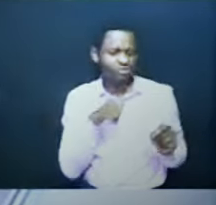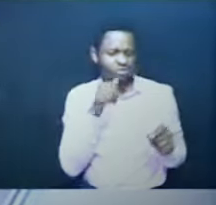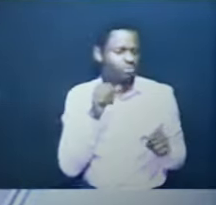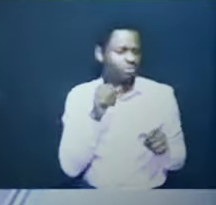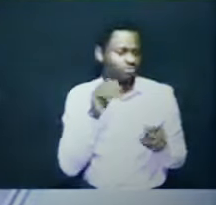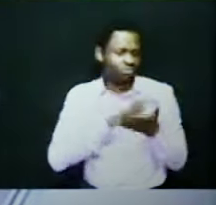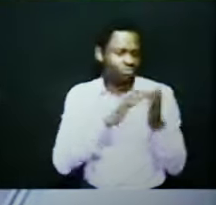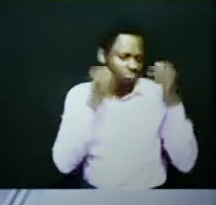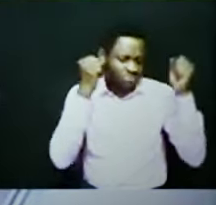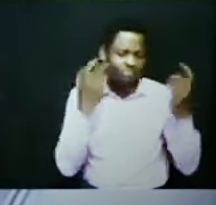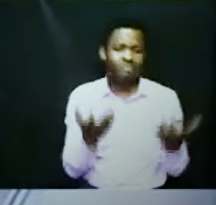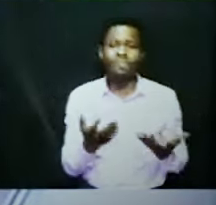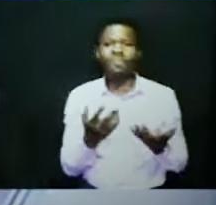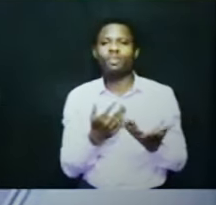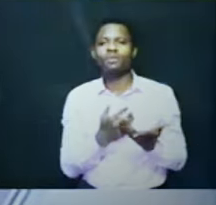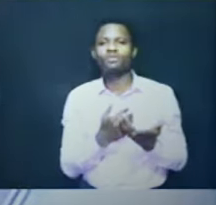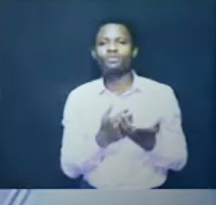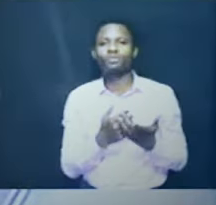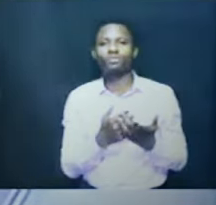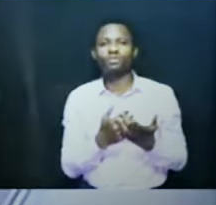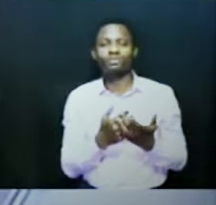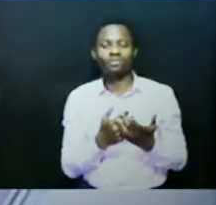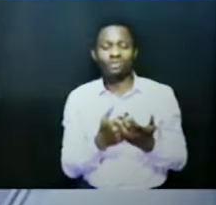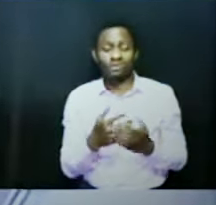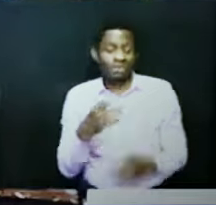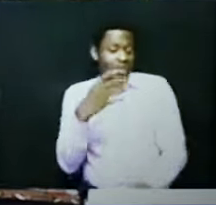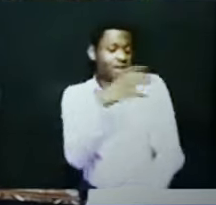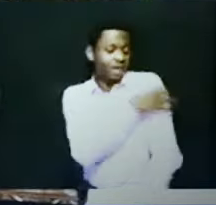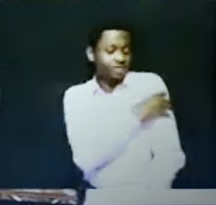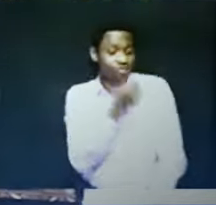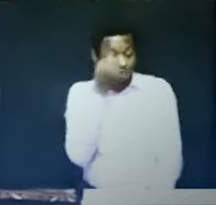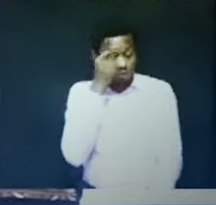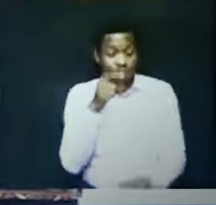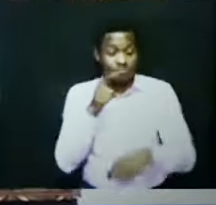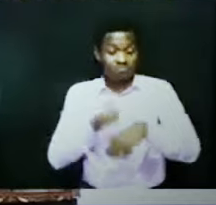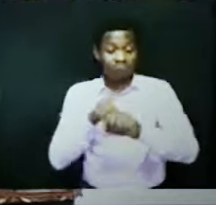themselves. A captain of a football team